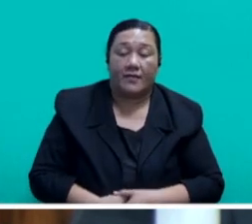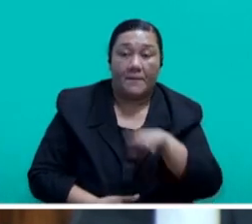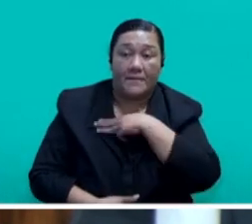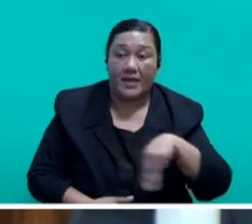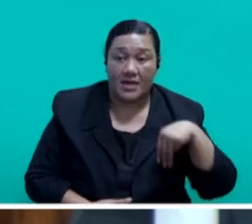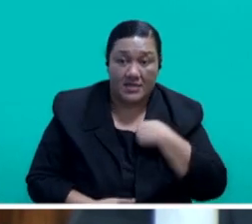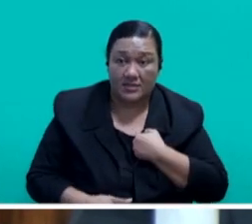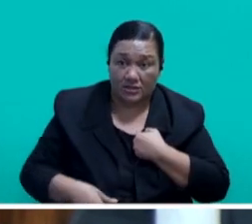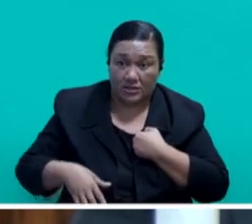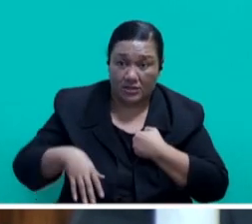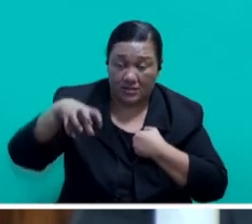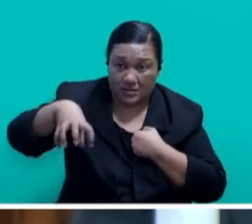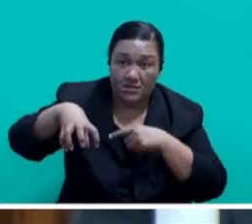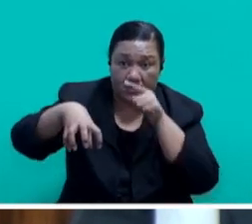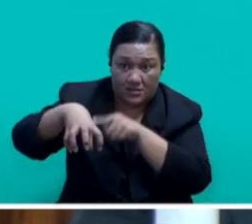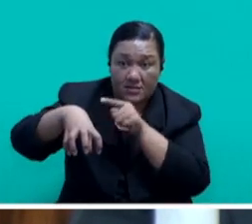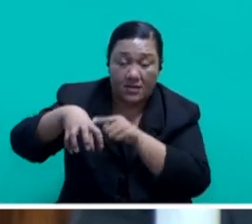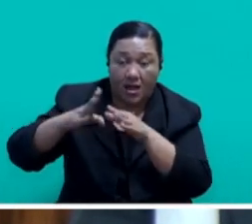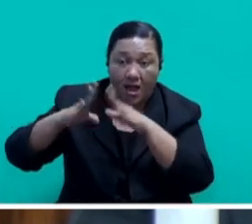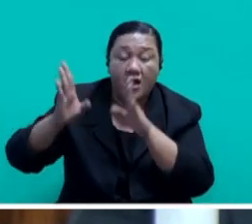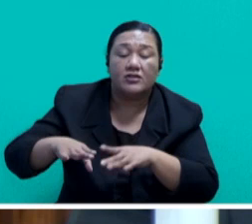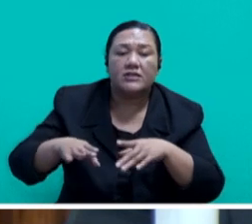remains committed to refunding deposits